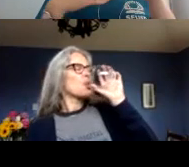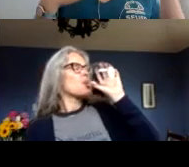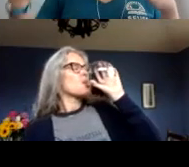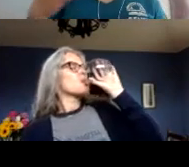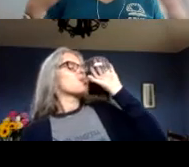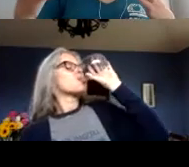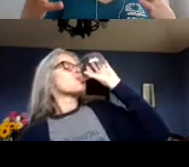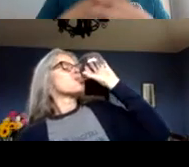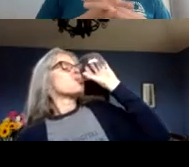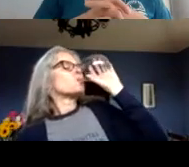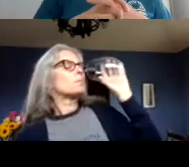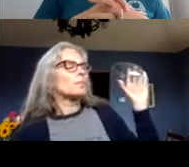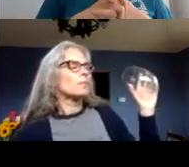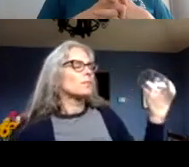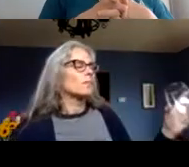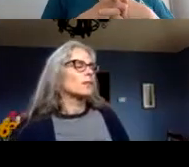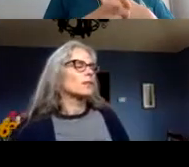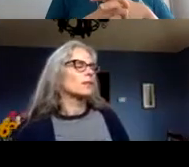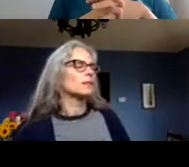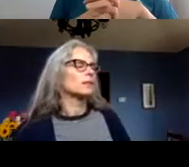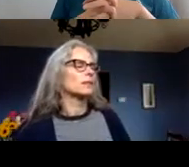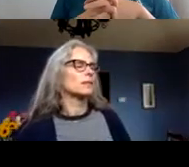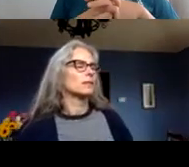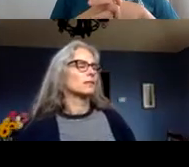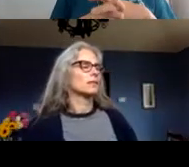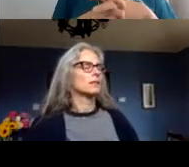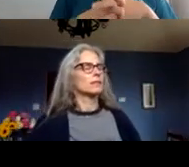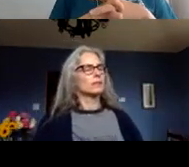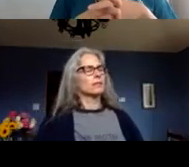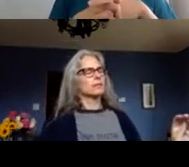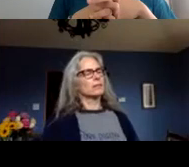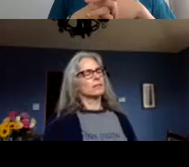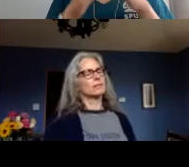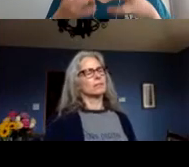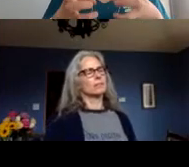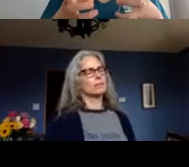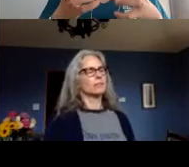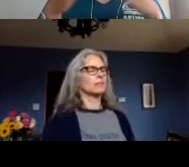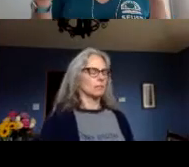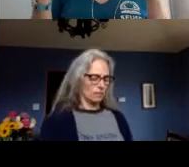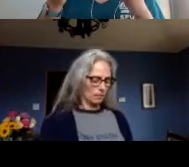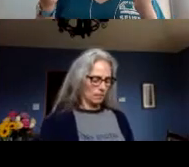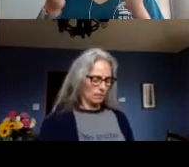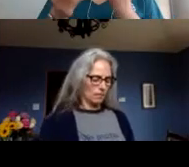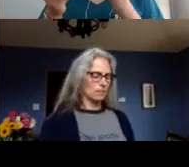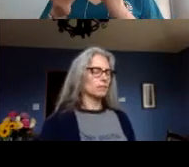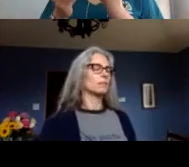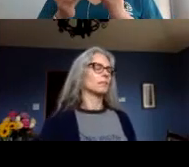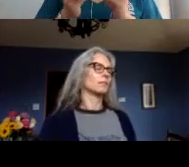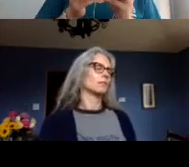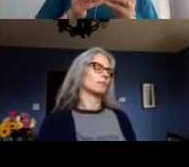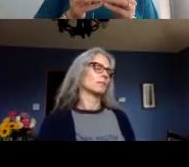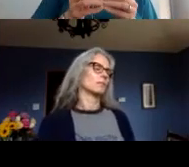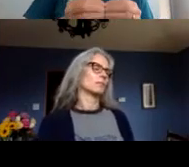and nobody gets each other's copy. So there's lots of, if you're using Google Tools, again, Google Classroom works best with Google